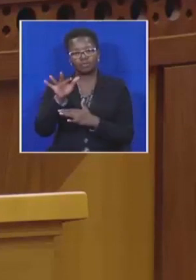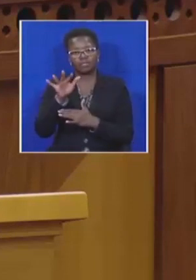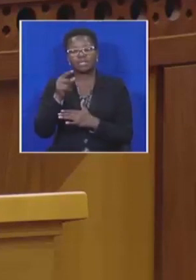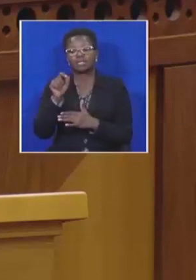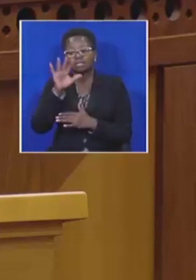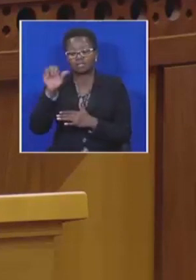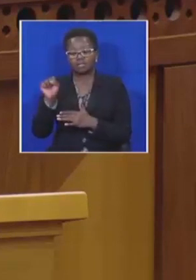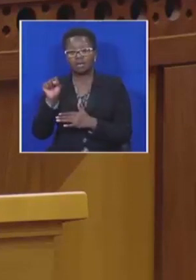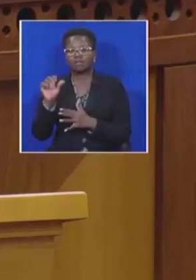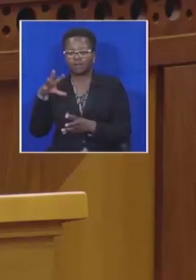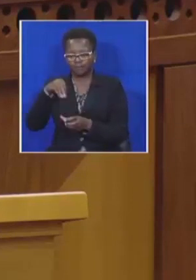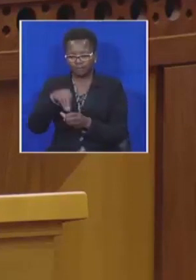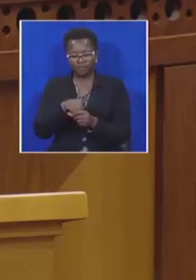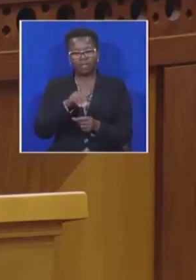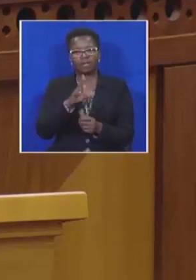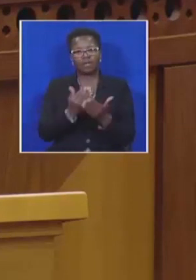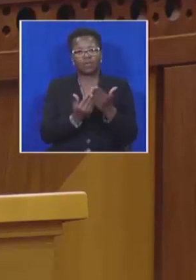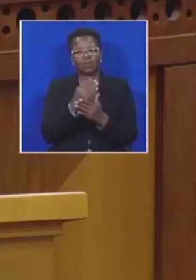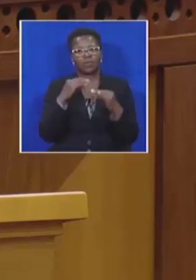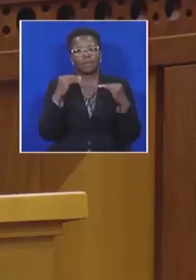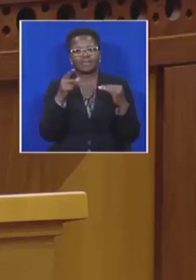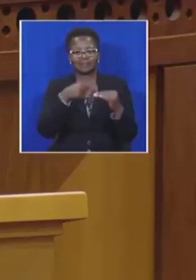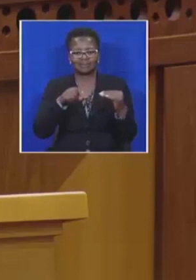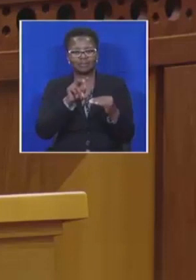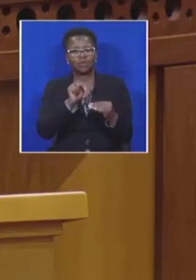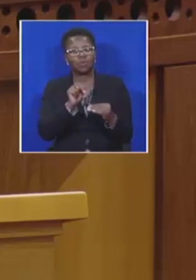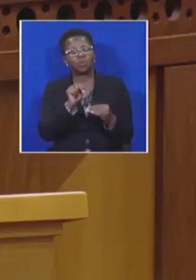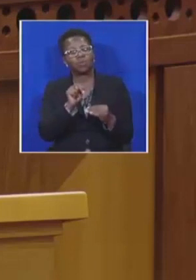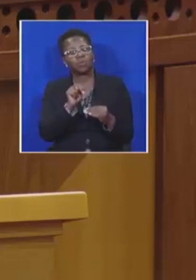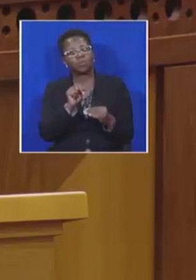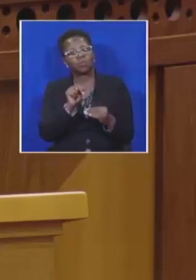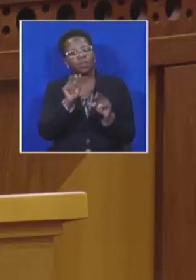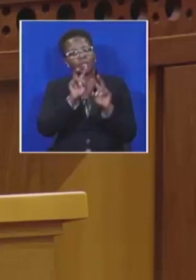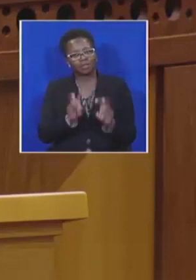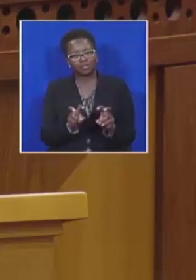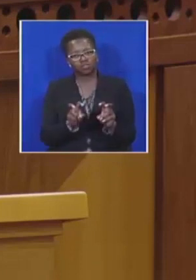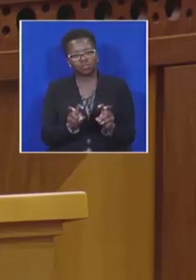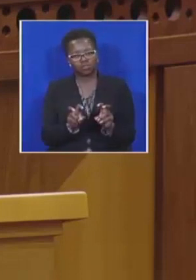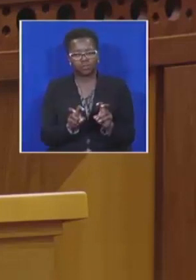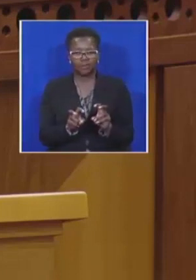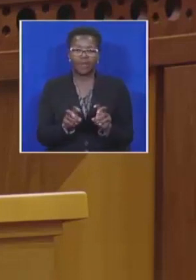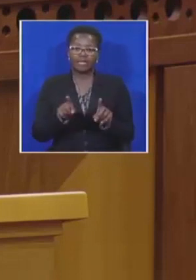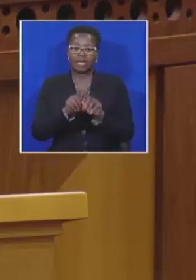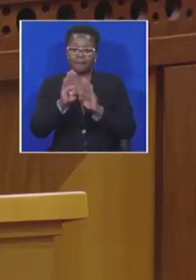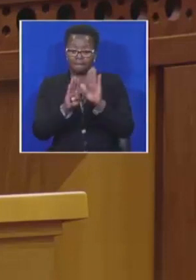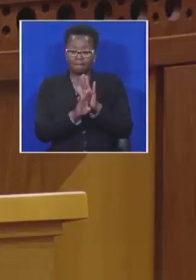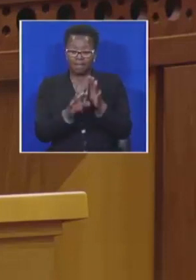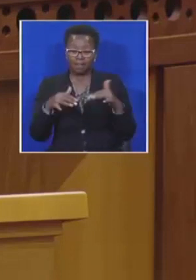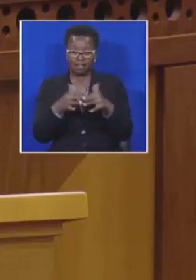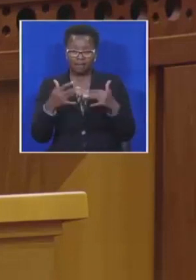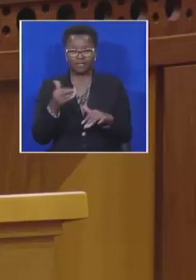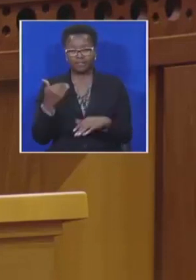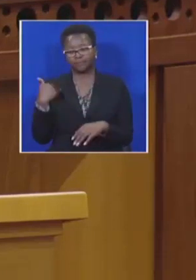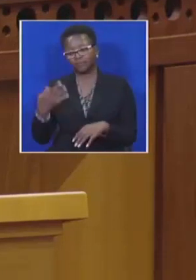Nuclear Corporation as the implementing agent for the nuclear build program. Let alone the fact that the 10th of June 2015